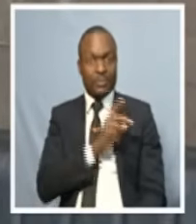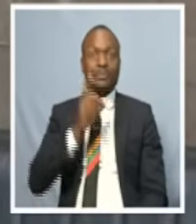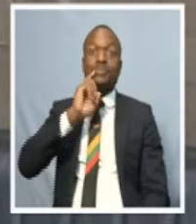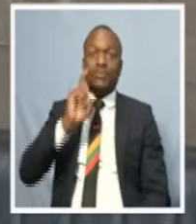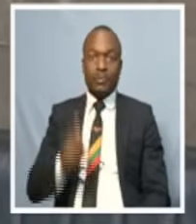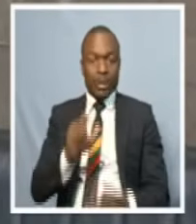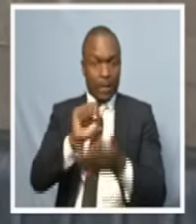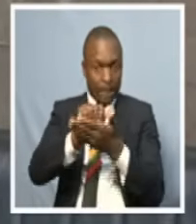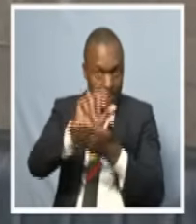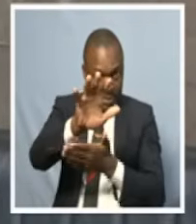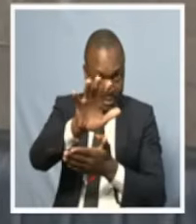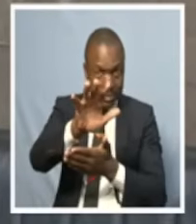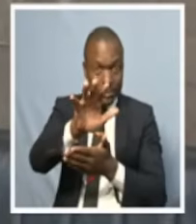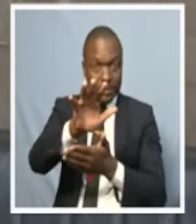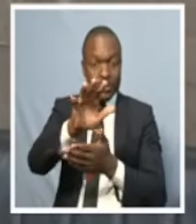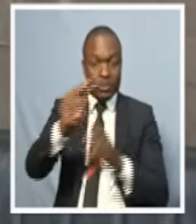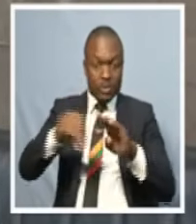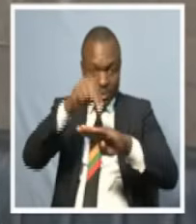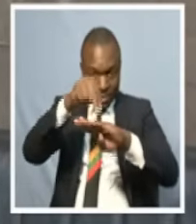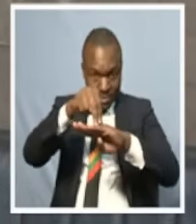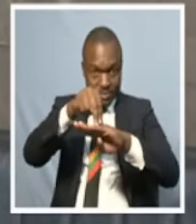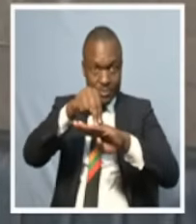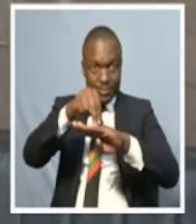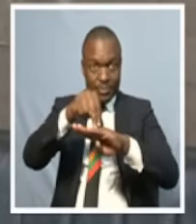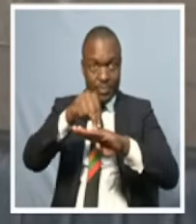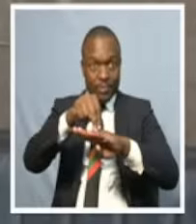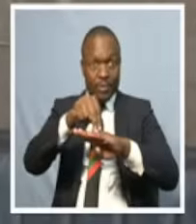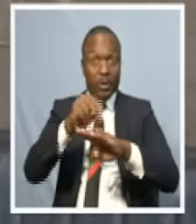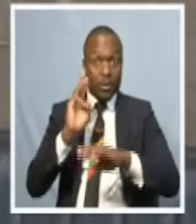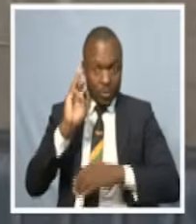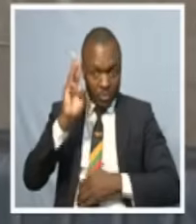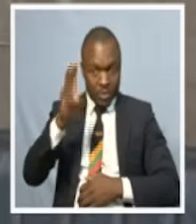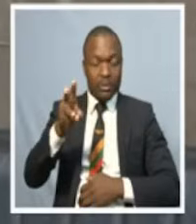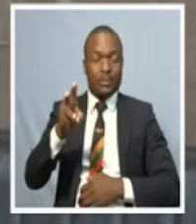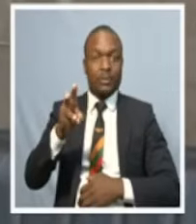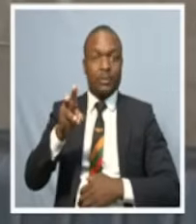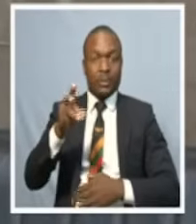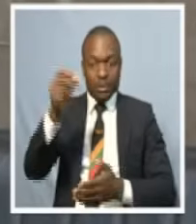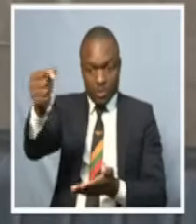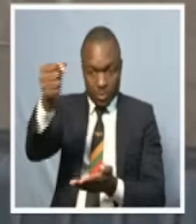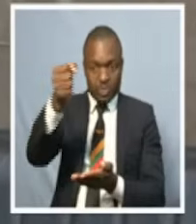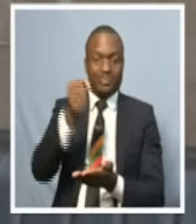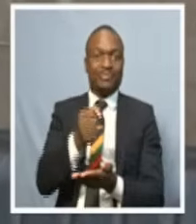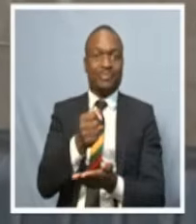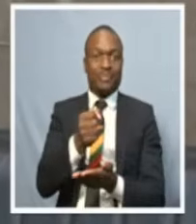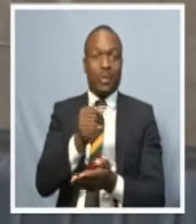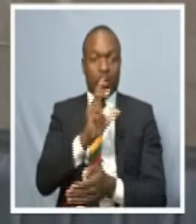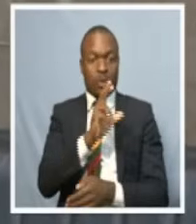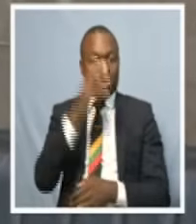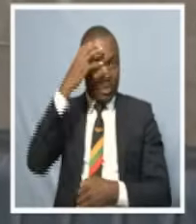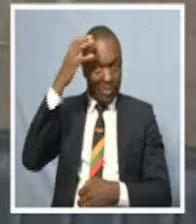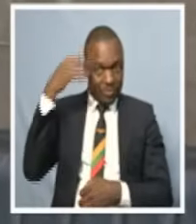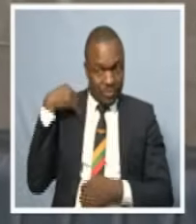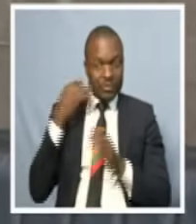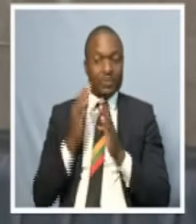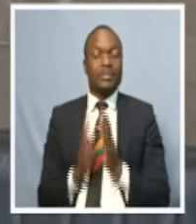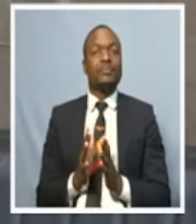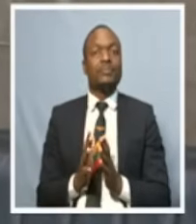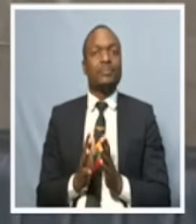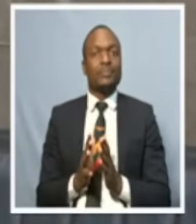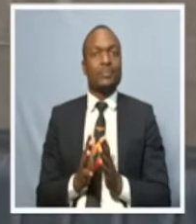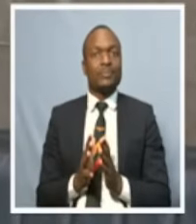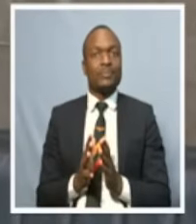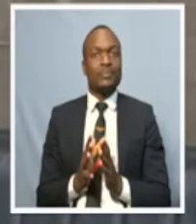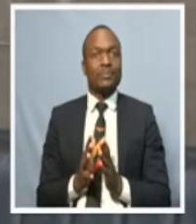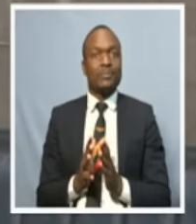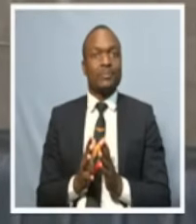must advertise to the whole nation that they are going to recruit officers